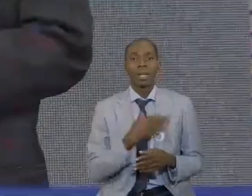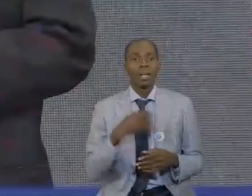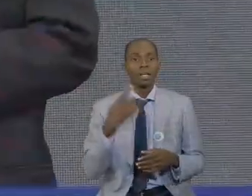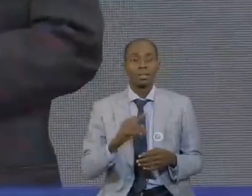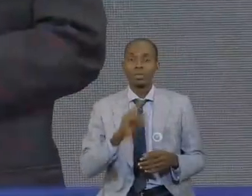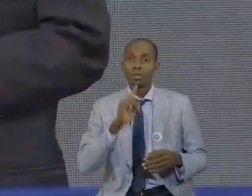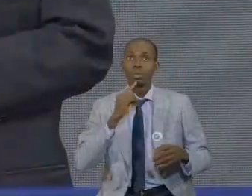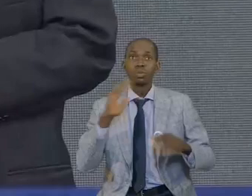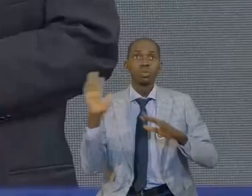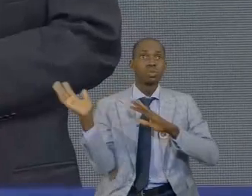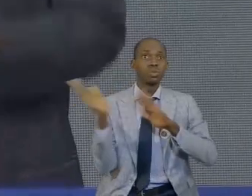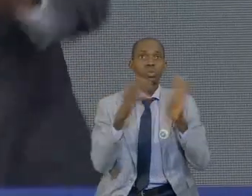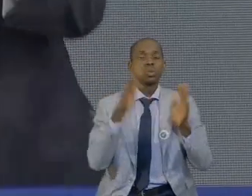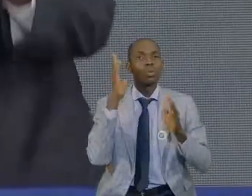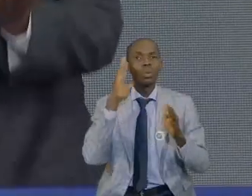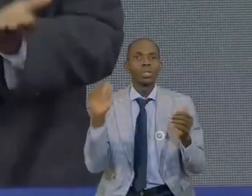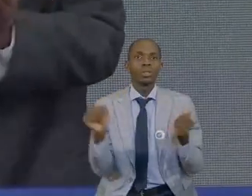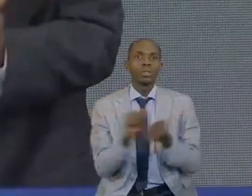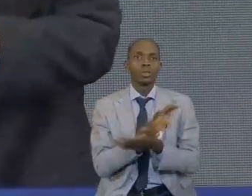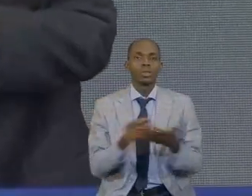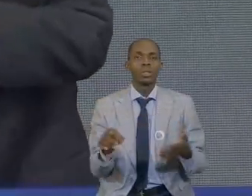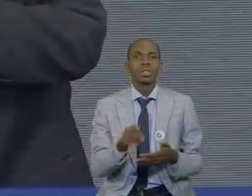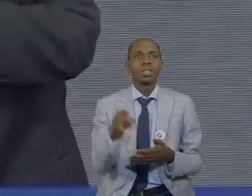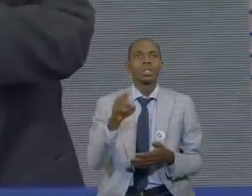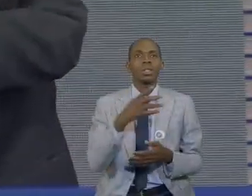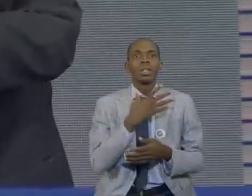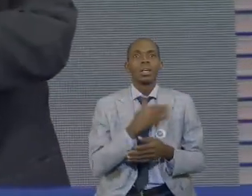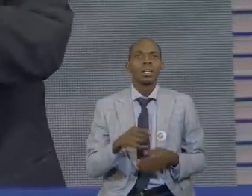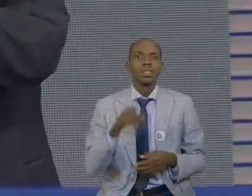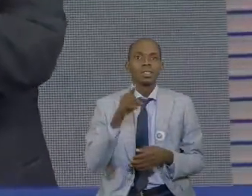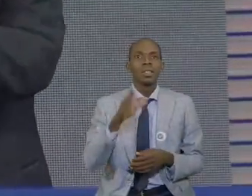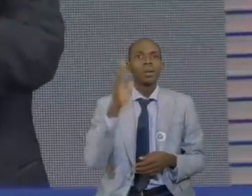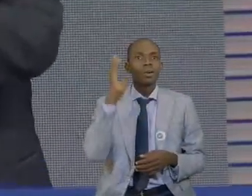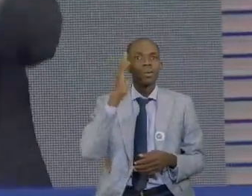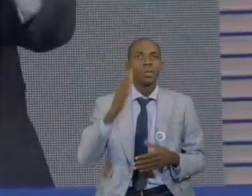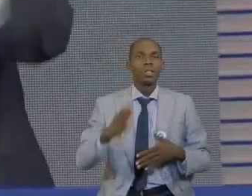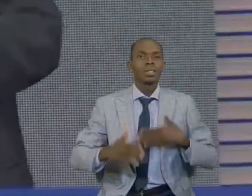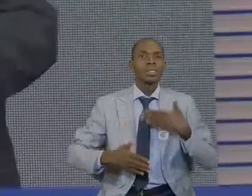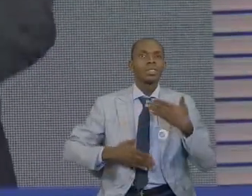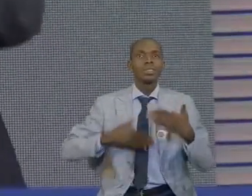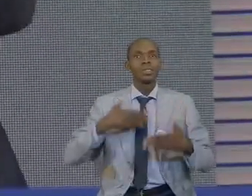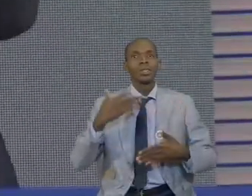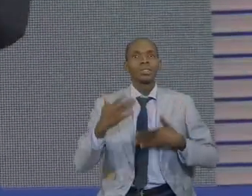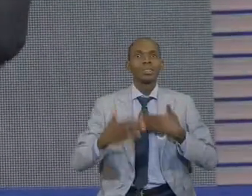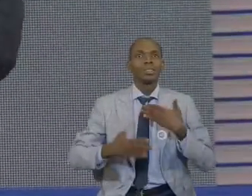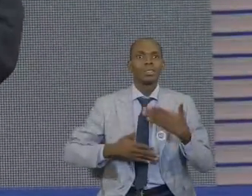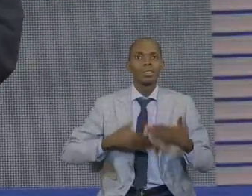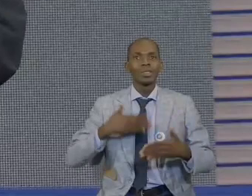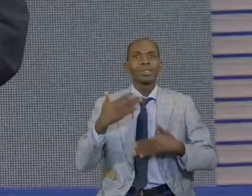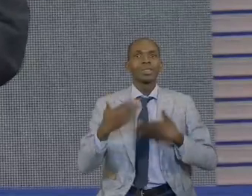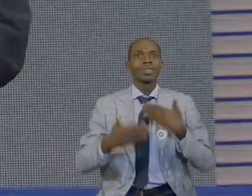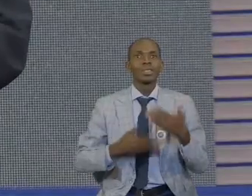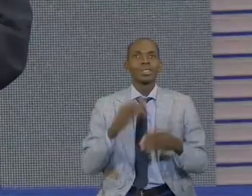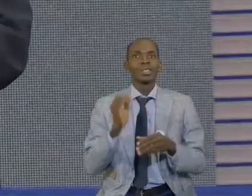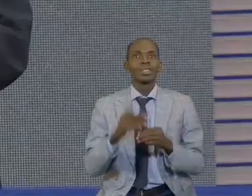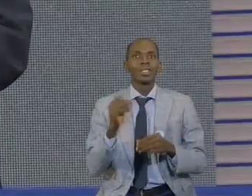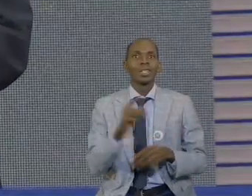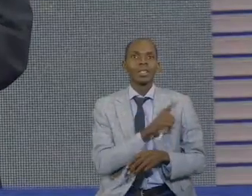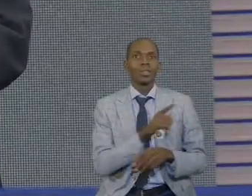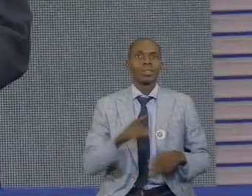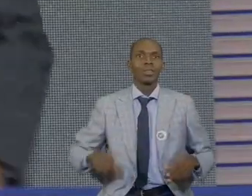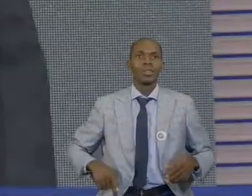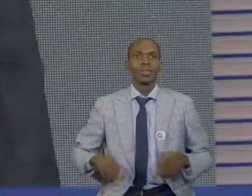them. And thou shalt rejoice, rejoice, rejoice in the Lord.